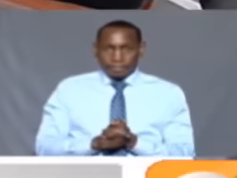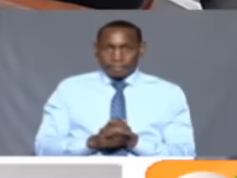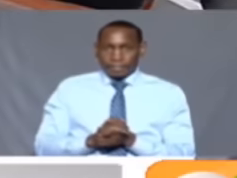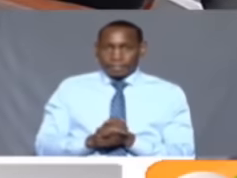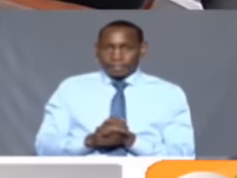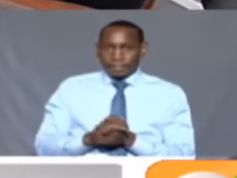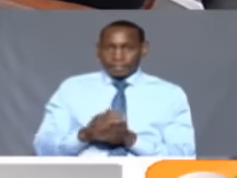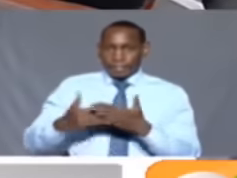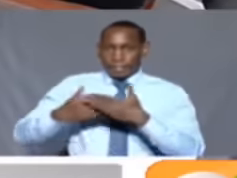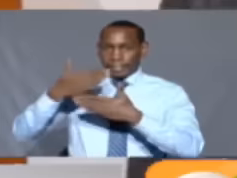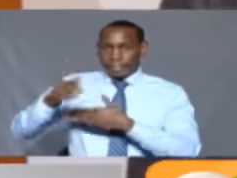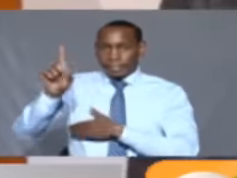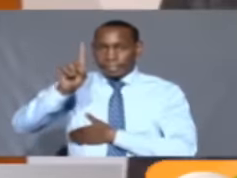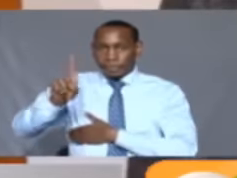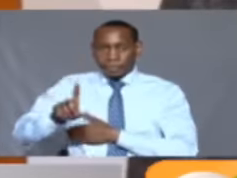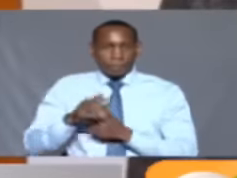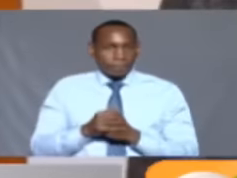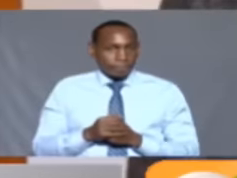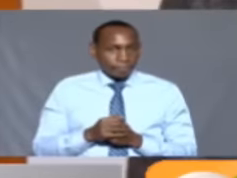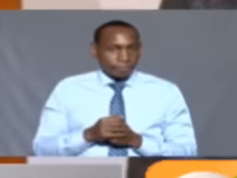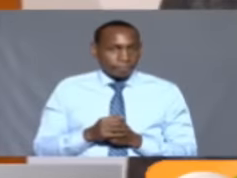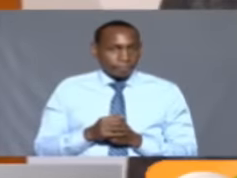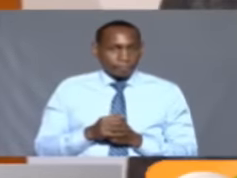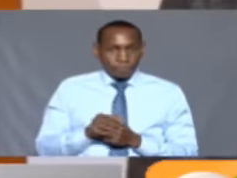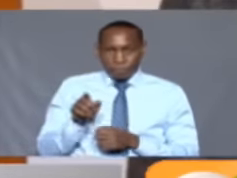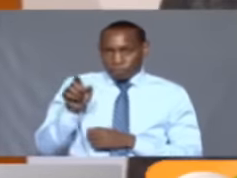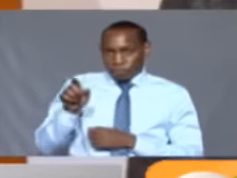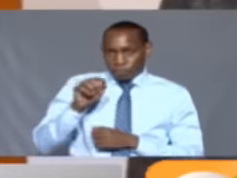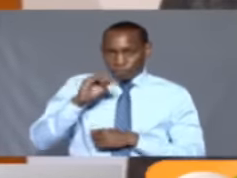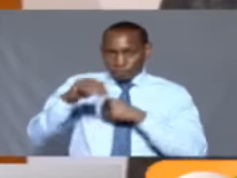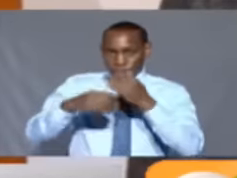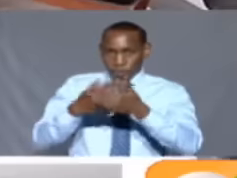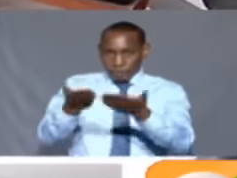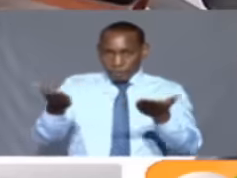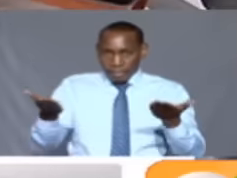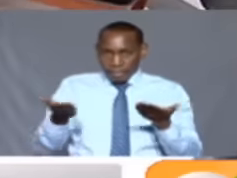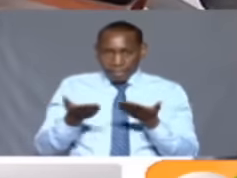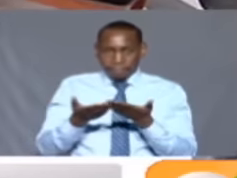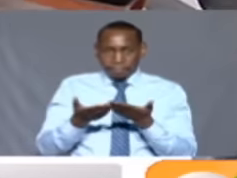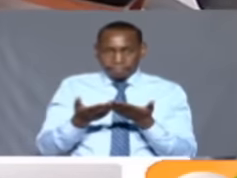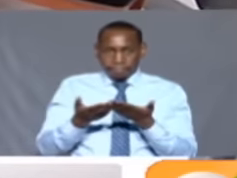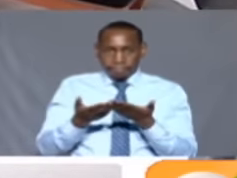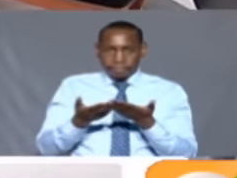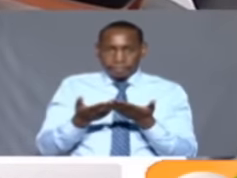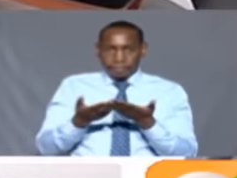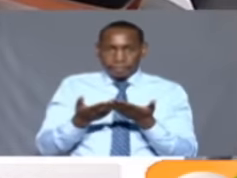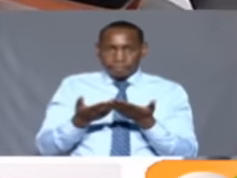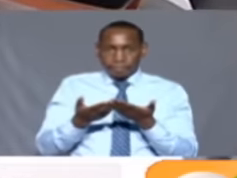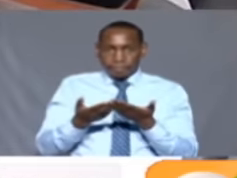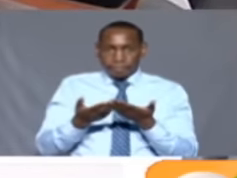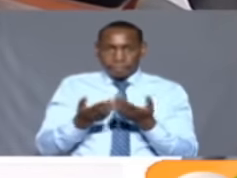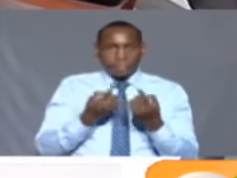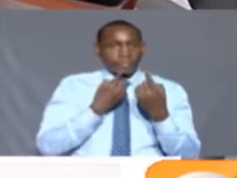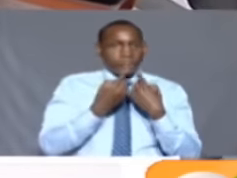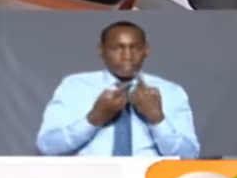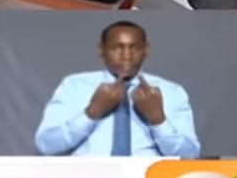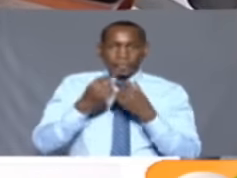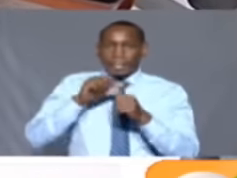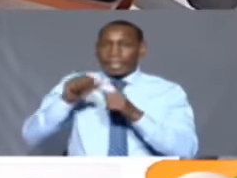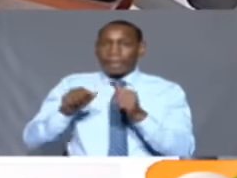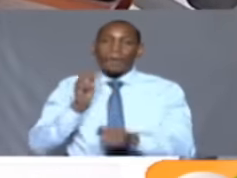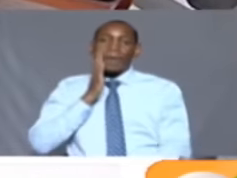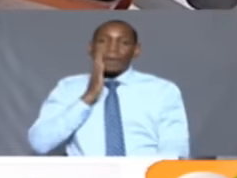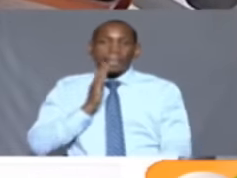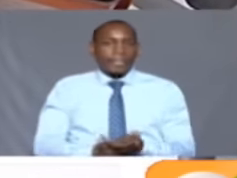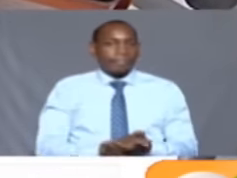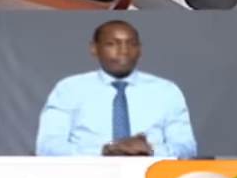My next question was, yeah, you've all been talking about your mothers. Yes. Oh,